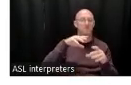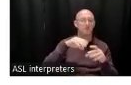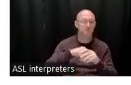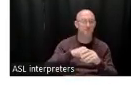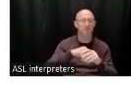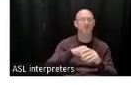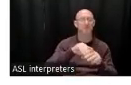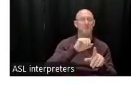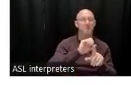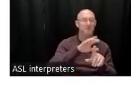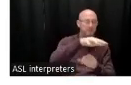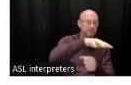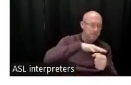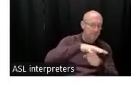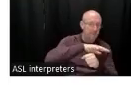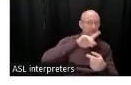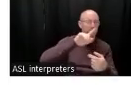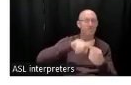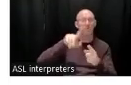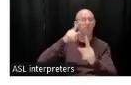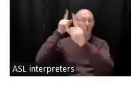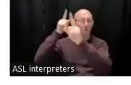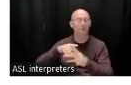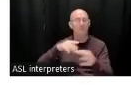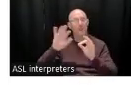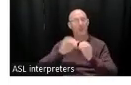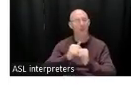your project goals and explain how it is relevant